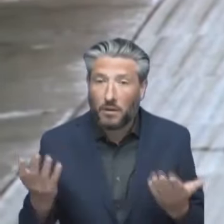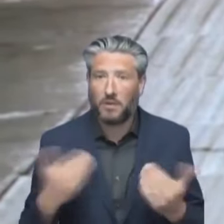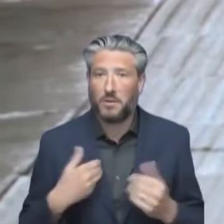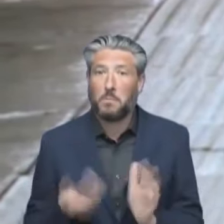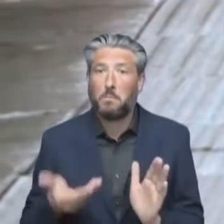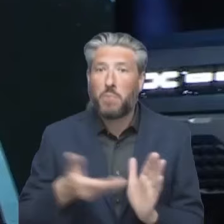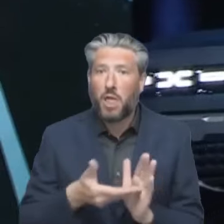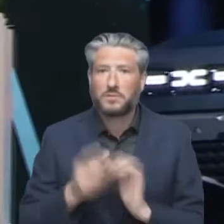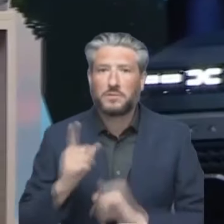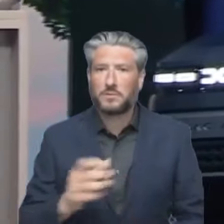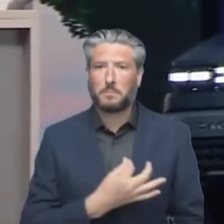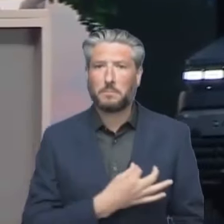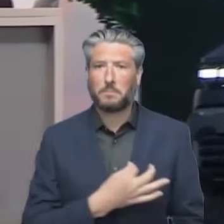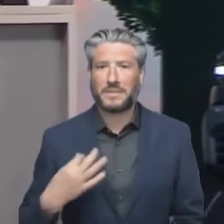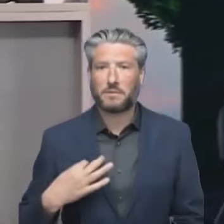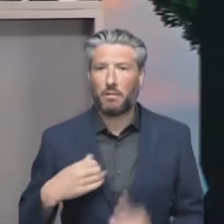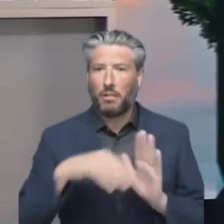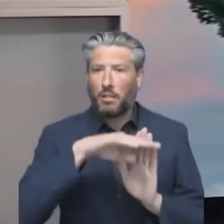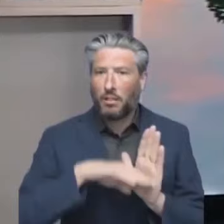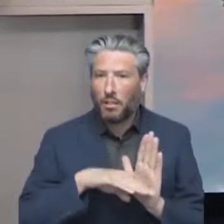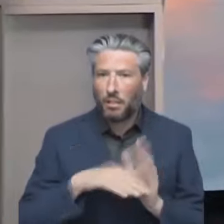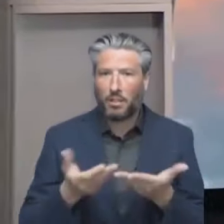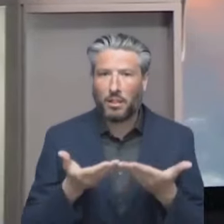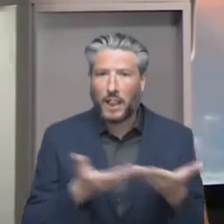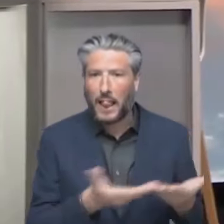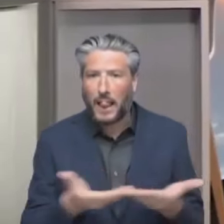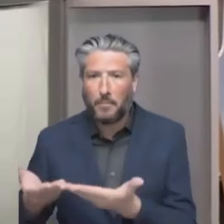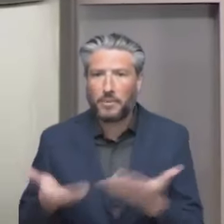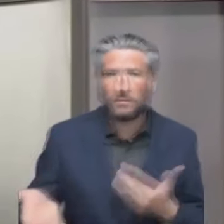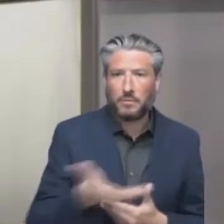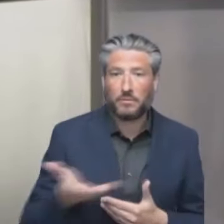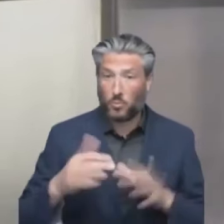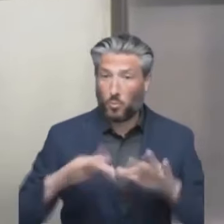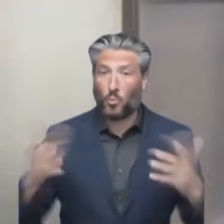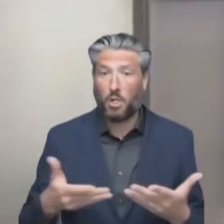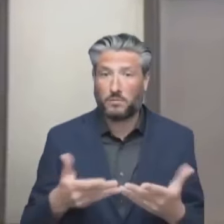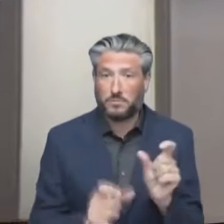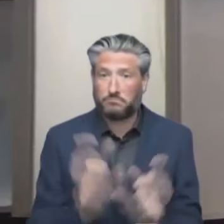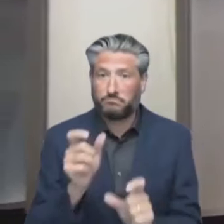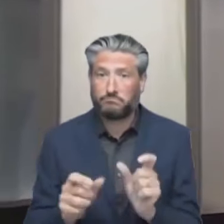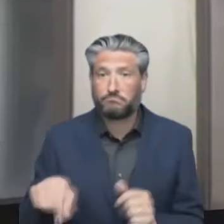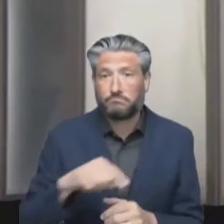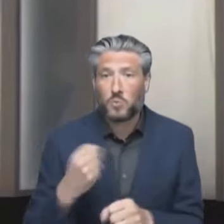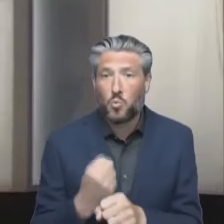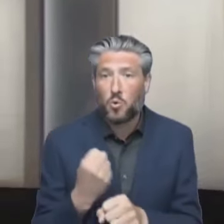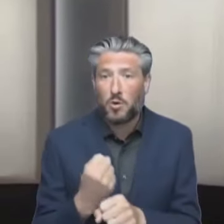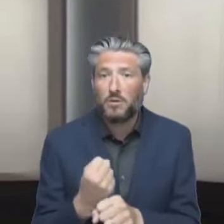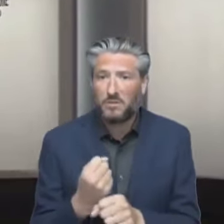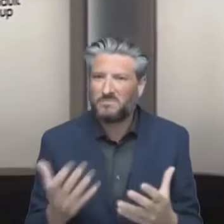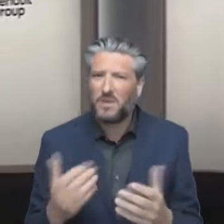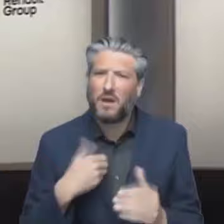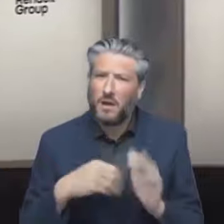worldwide. It will evolve and will be adapted to the markets in which we are present.